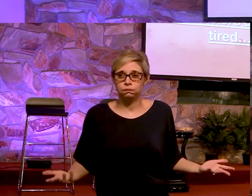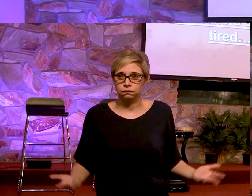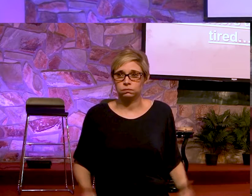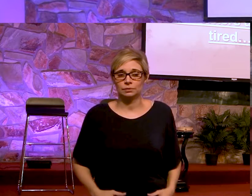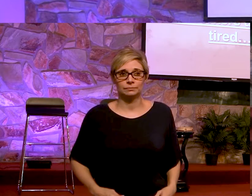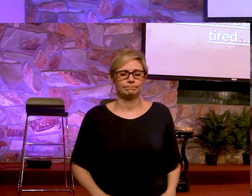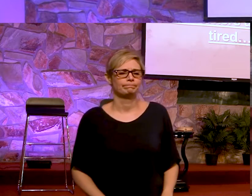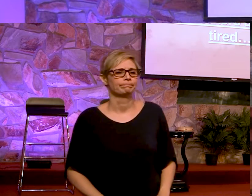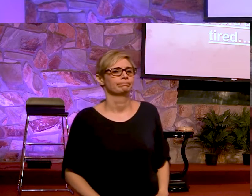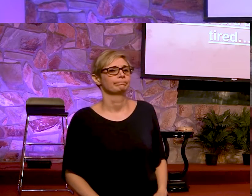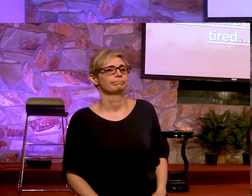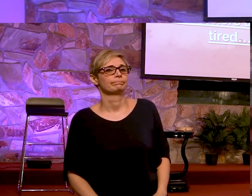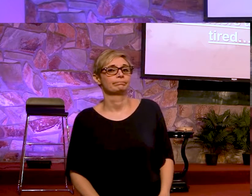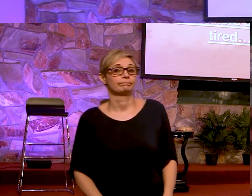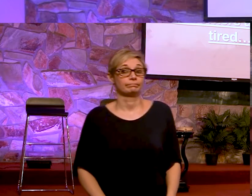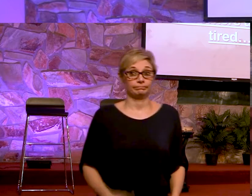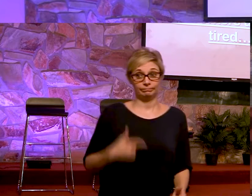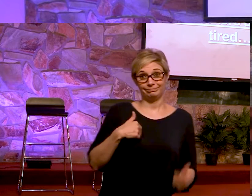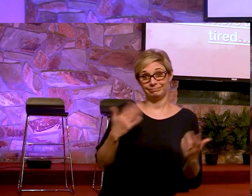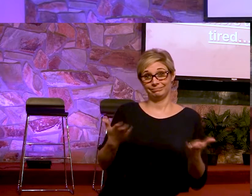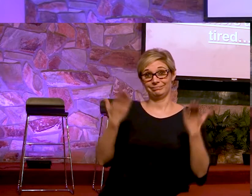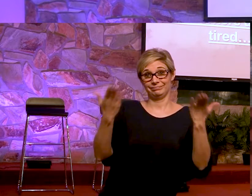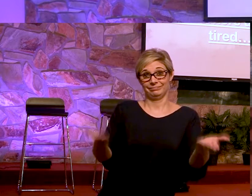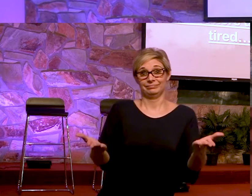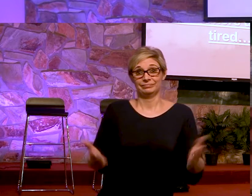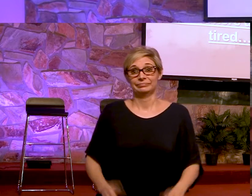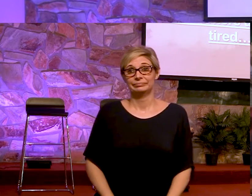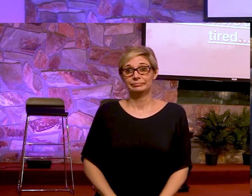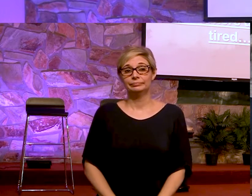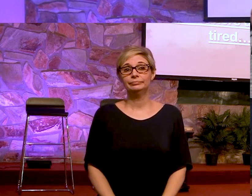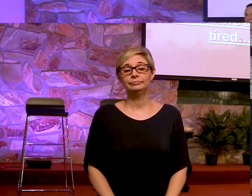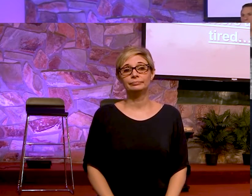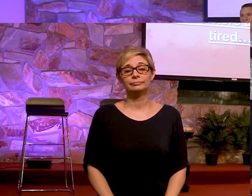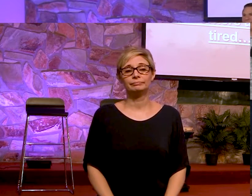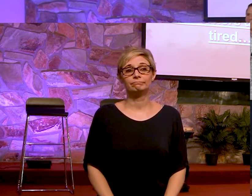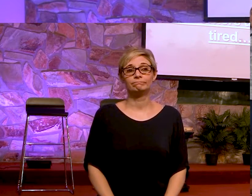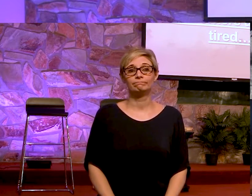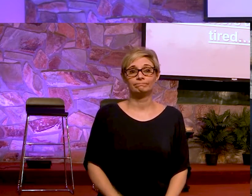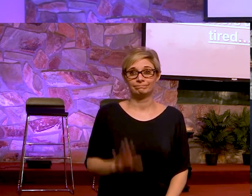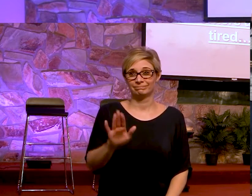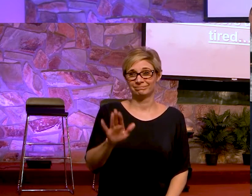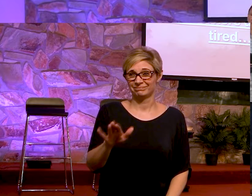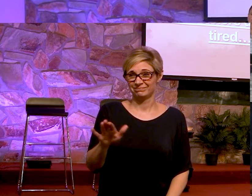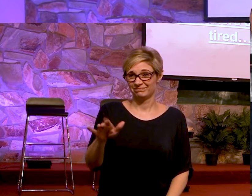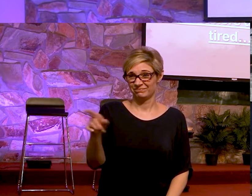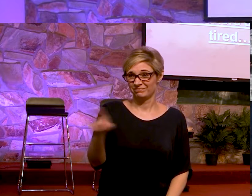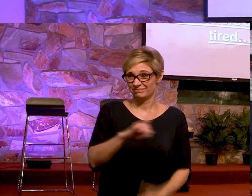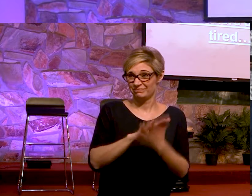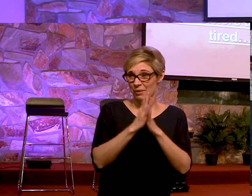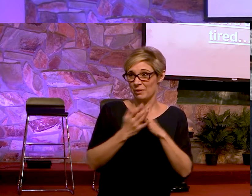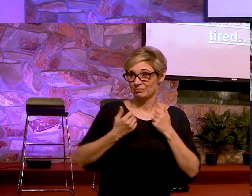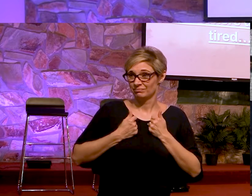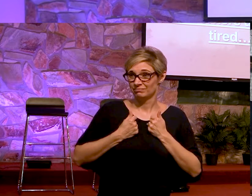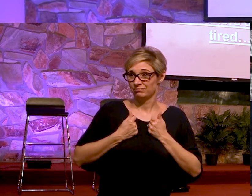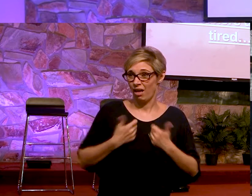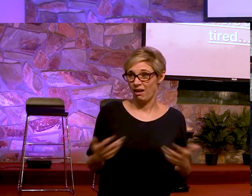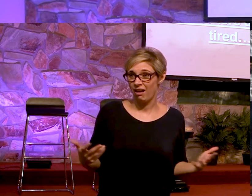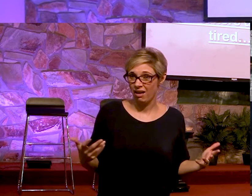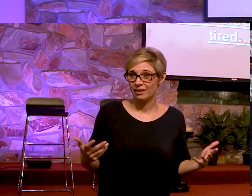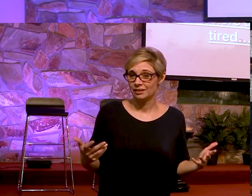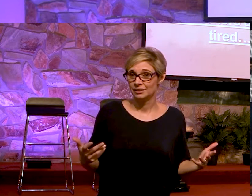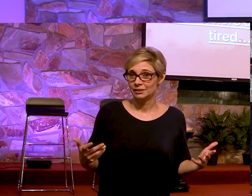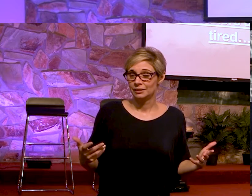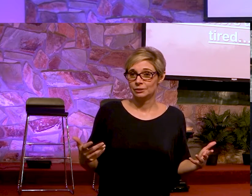I would propose to us this morning that when we get exhausted, that's